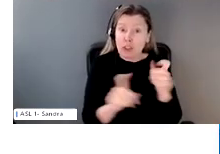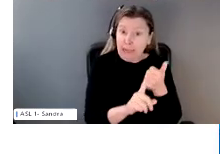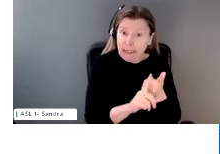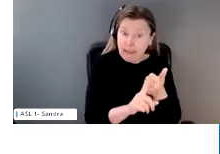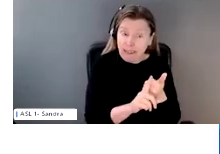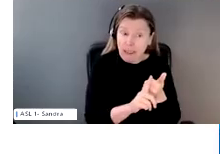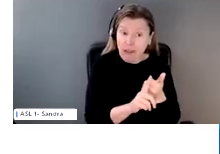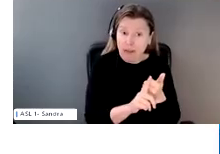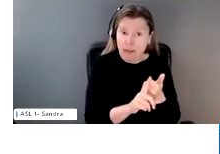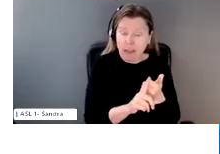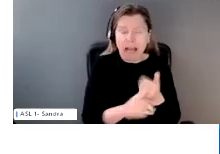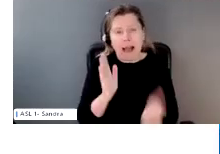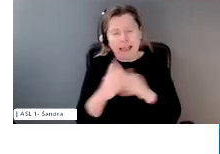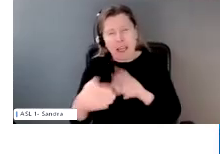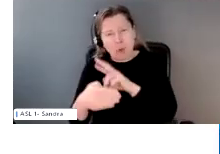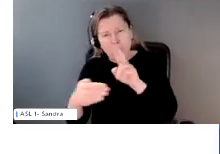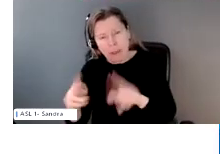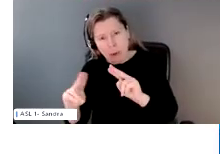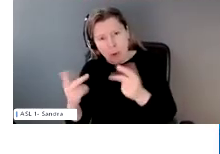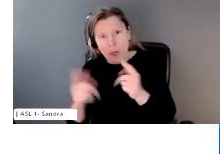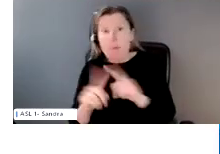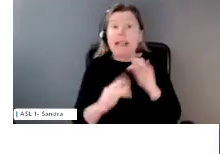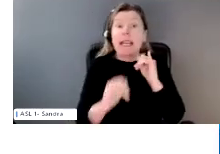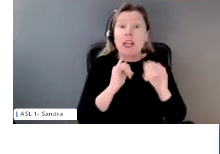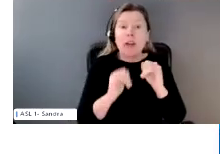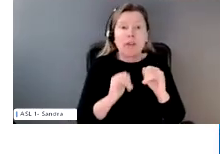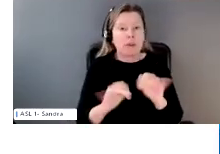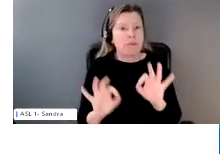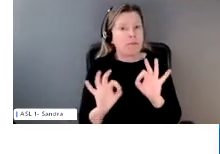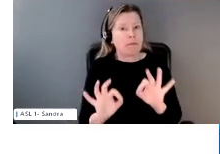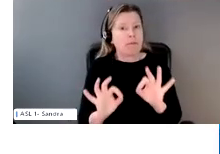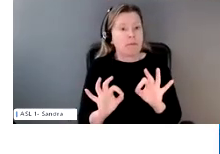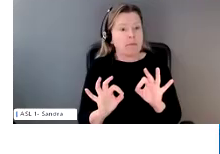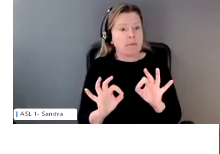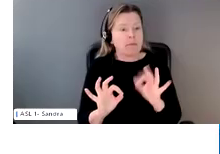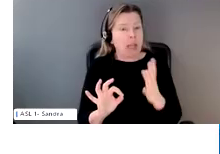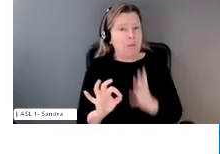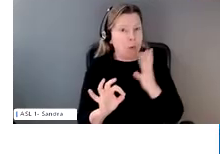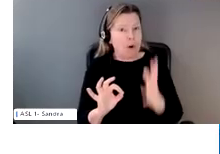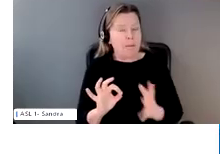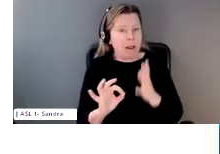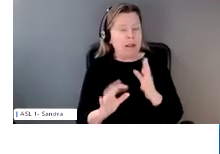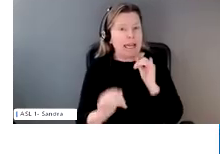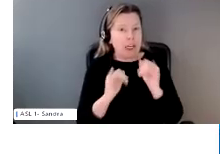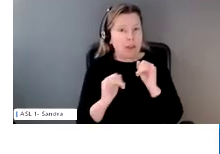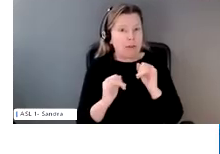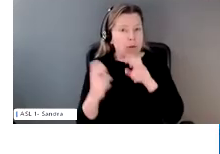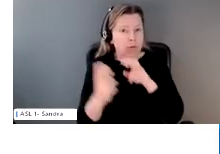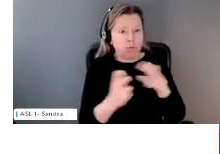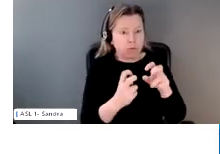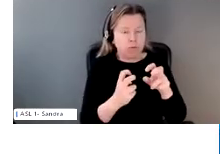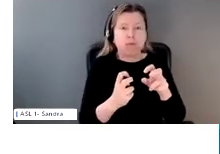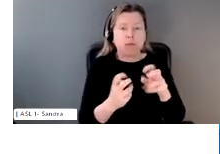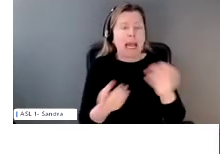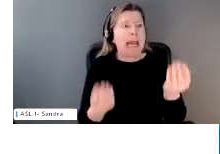was inconclusive, the interviews, the formal qualitative interviews, provided a wealth